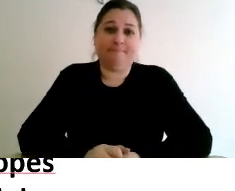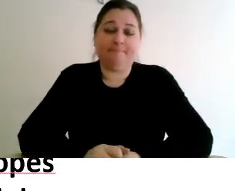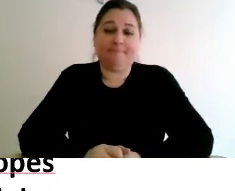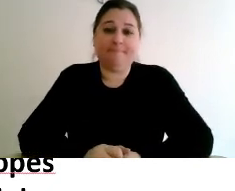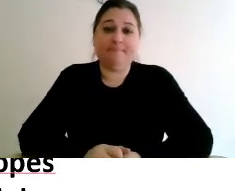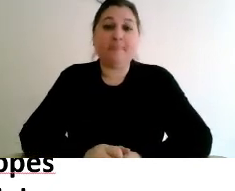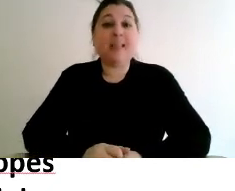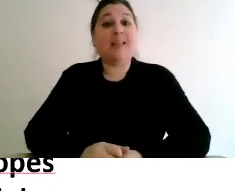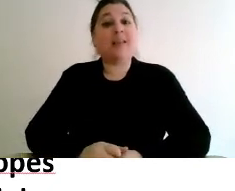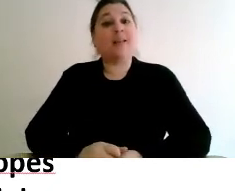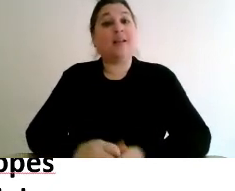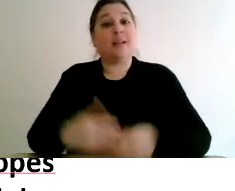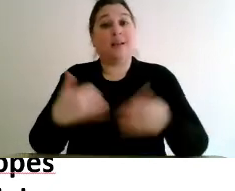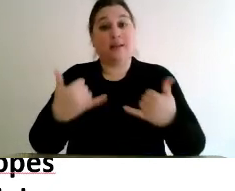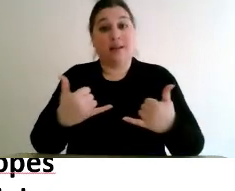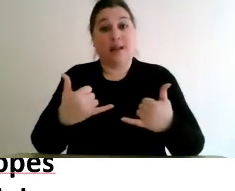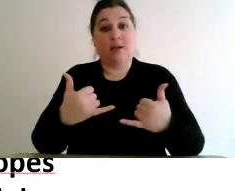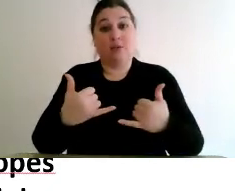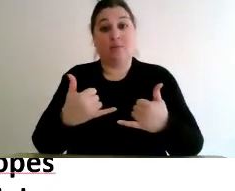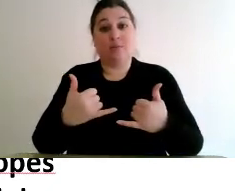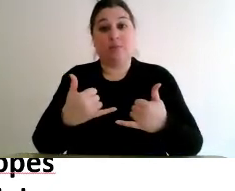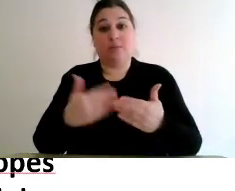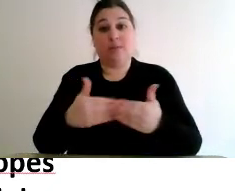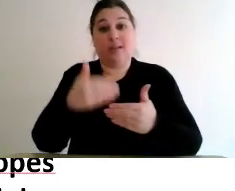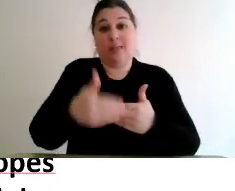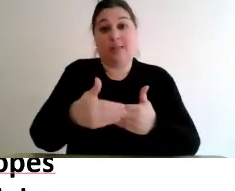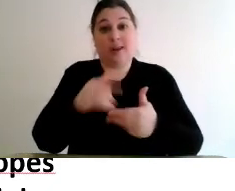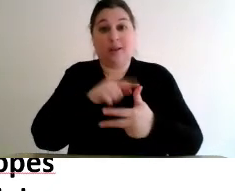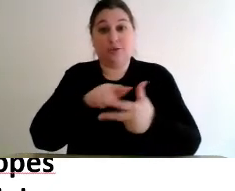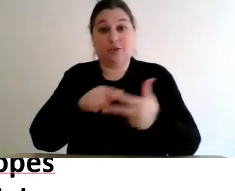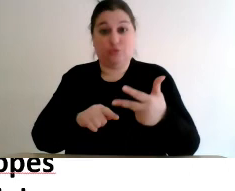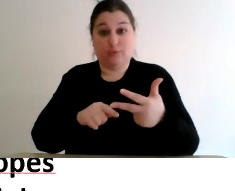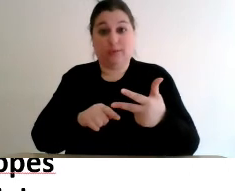All right, the next slide I want you to try on your own.